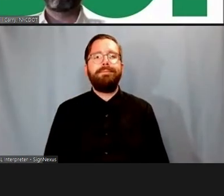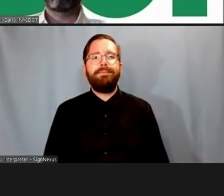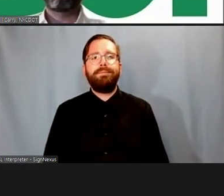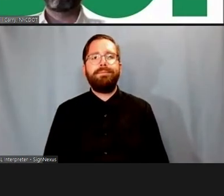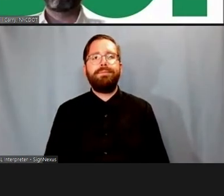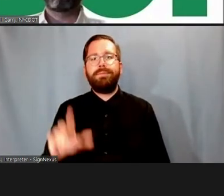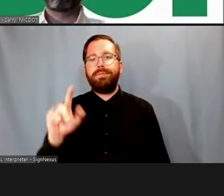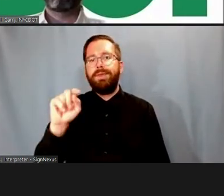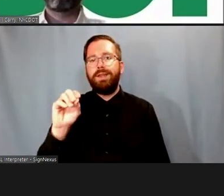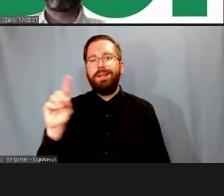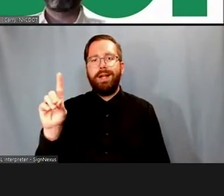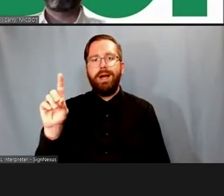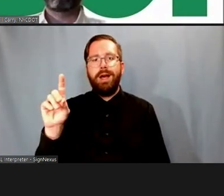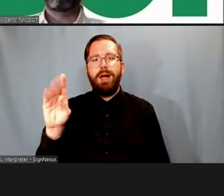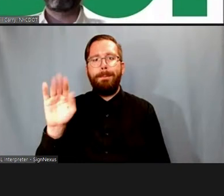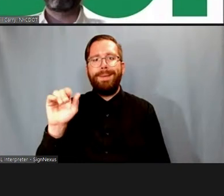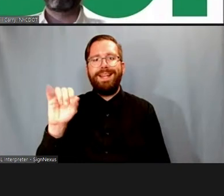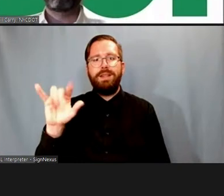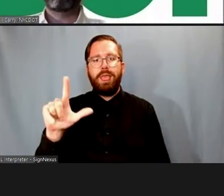todd maisel